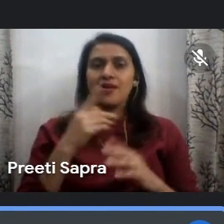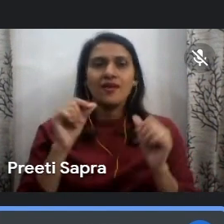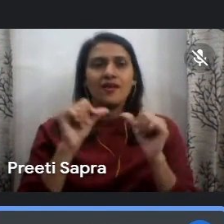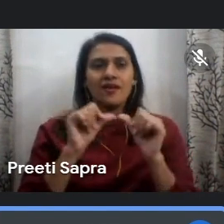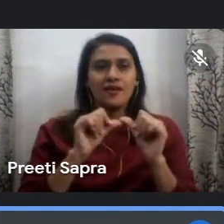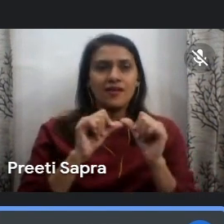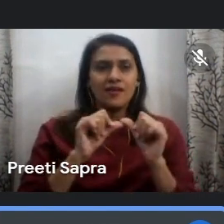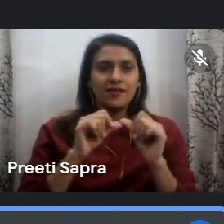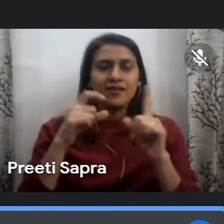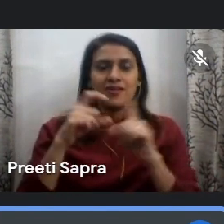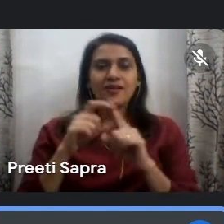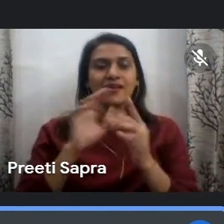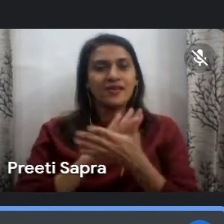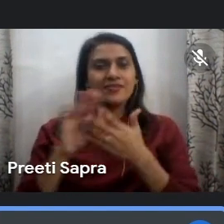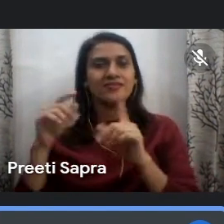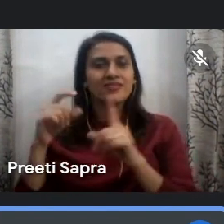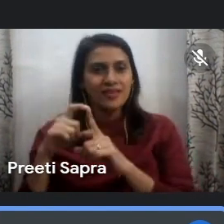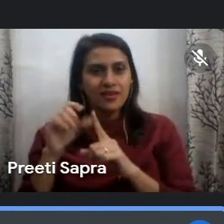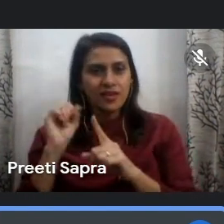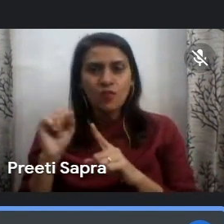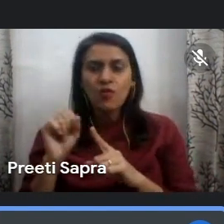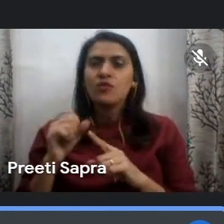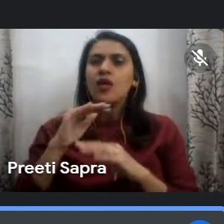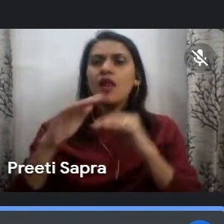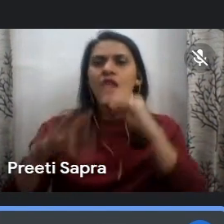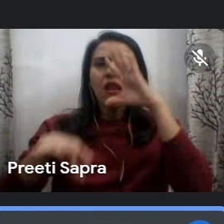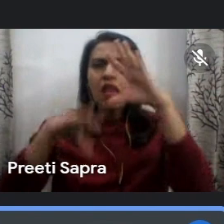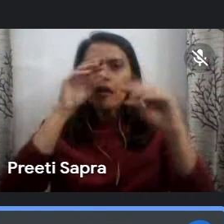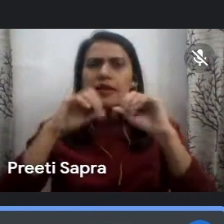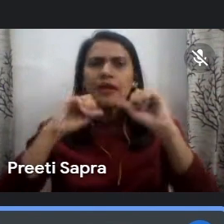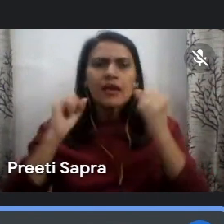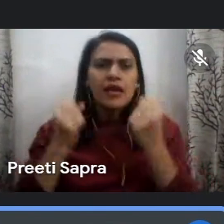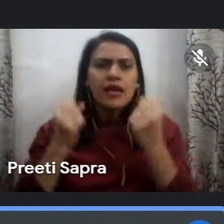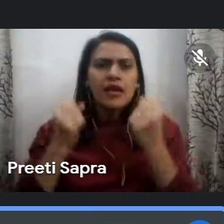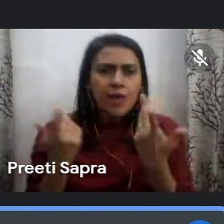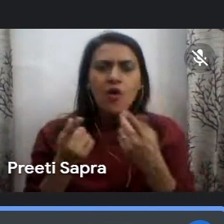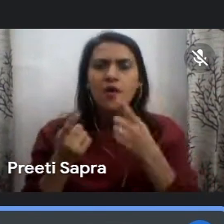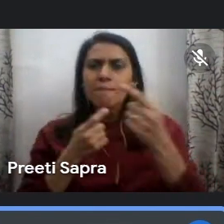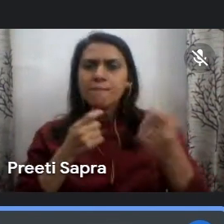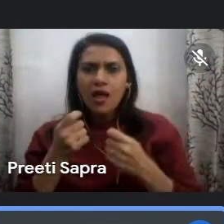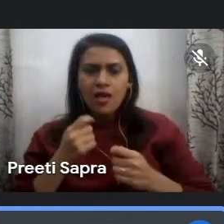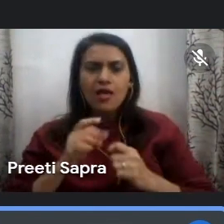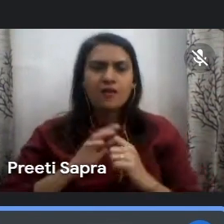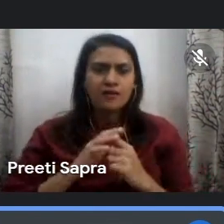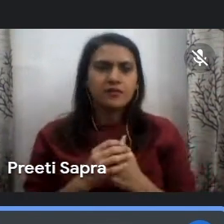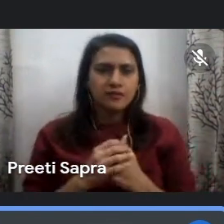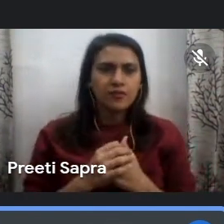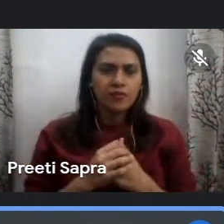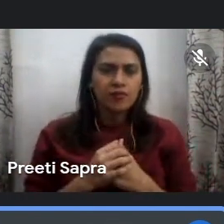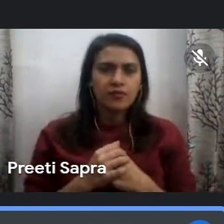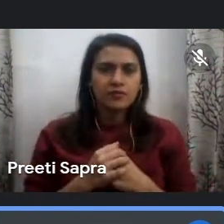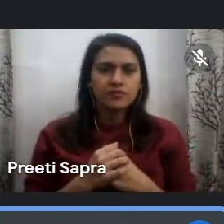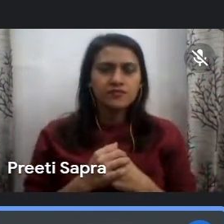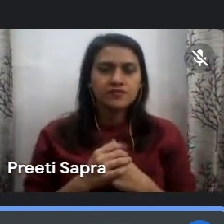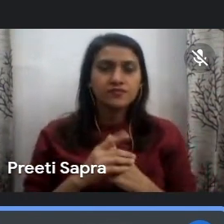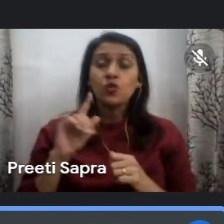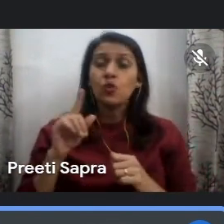kids who can cope up with the learning capabilities, who can yeah, who can gain